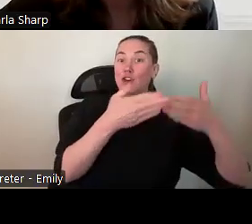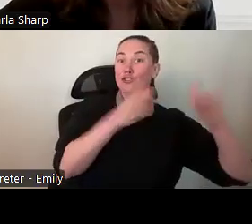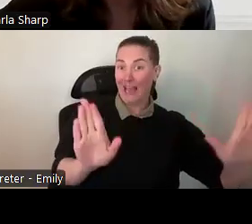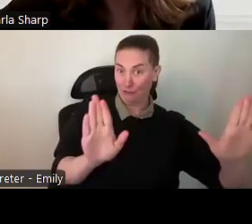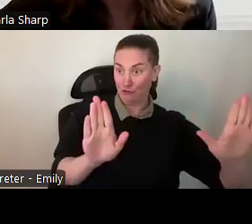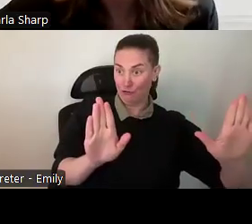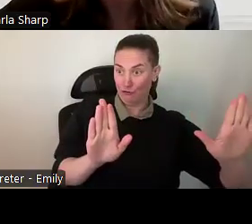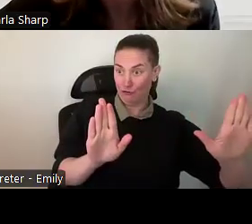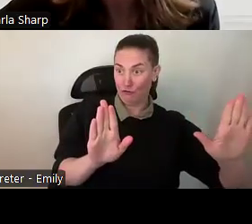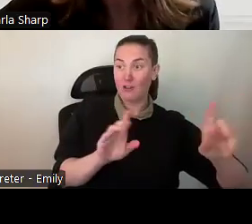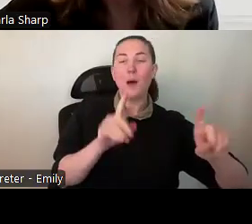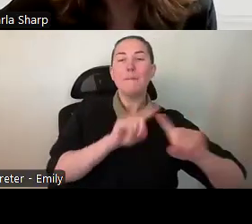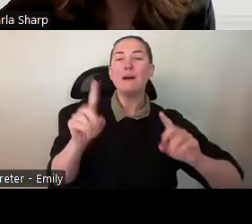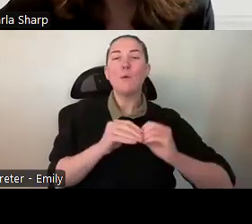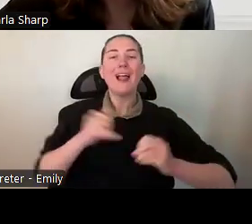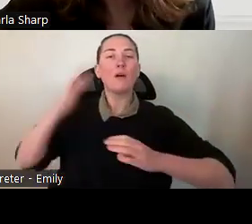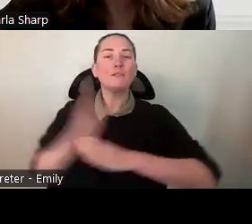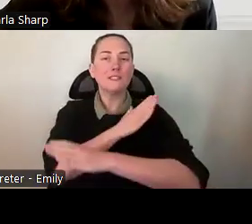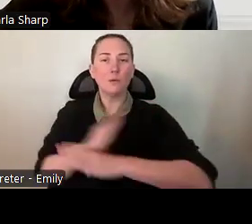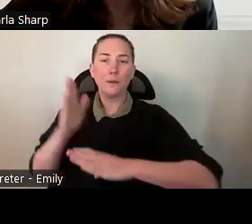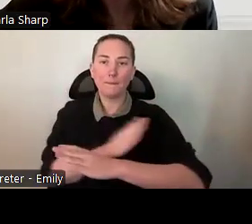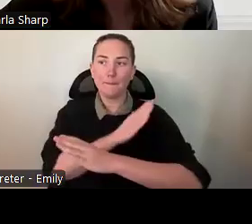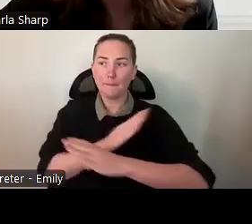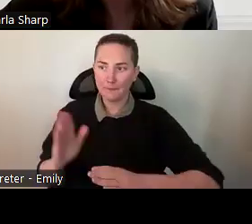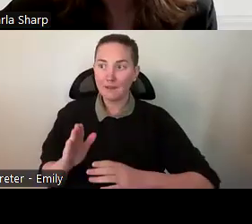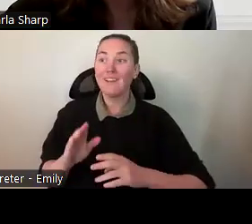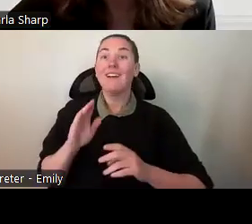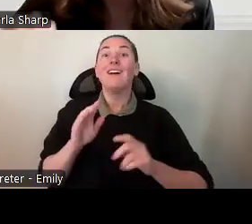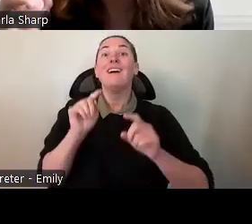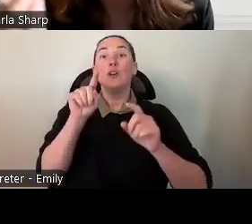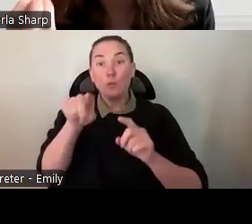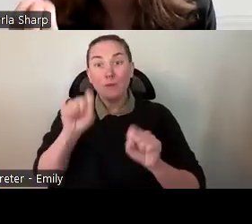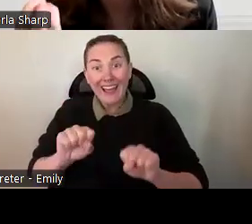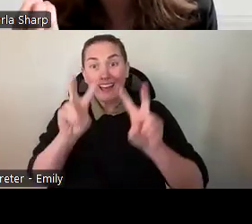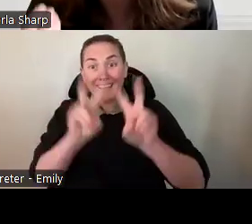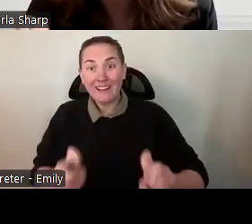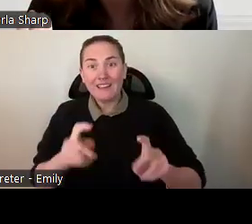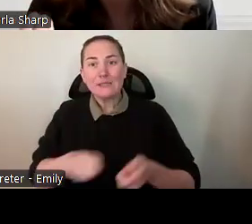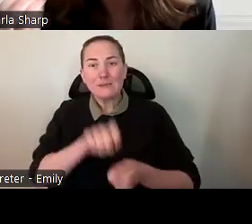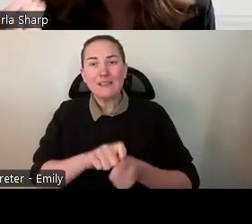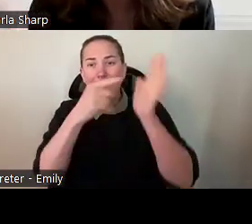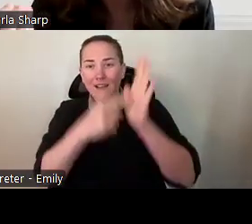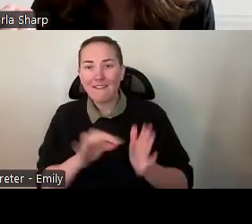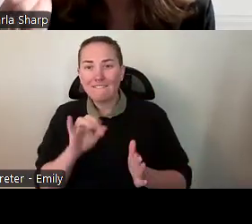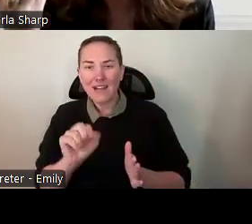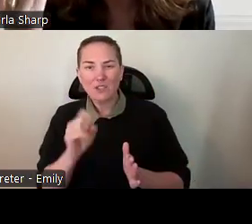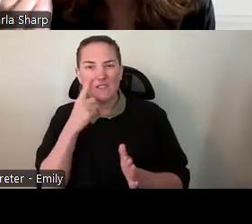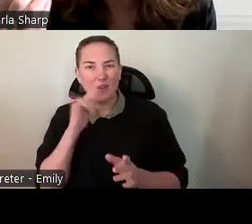severity continuum. And then you can look at specific factors that characterize some of the flavor of